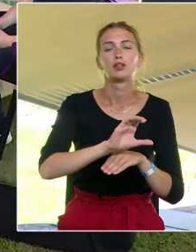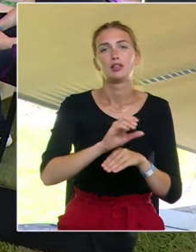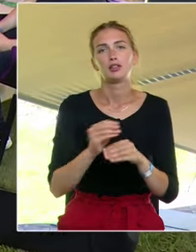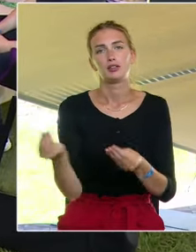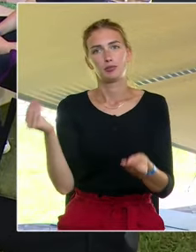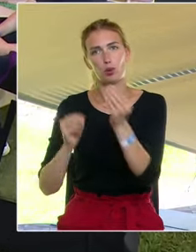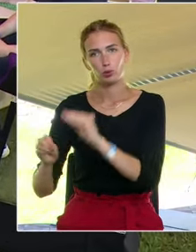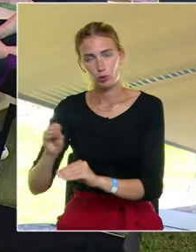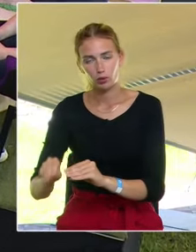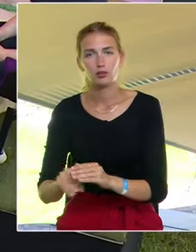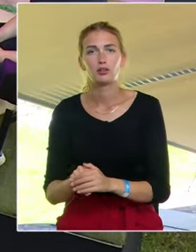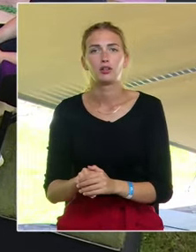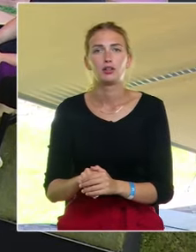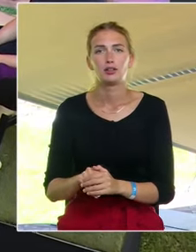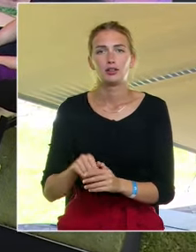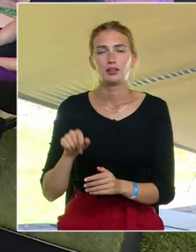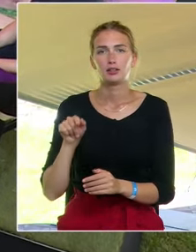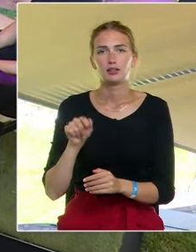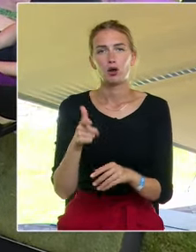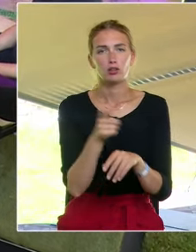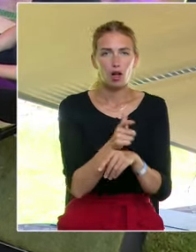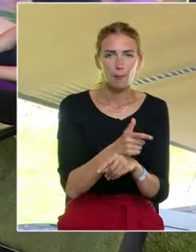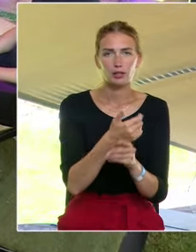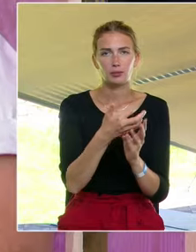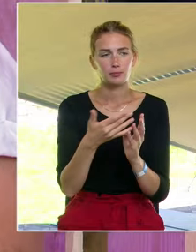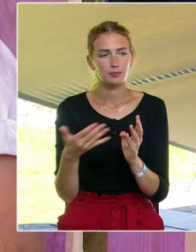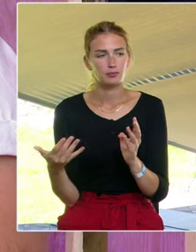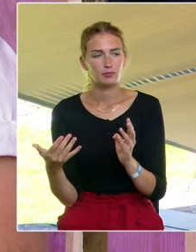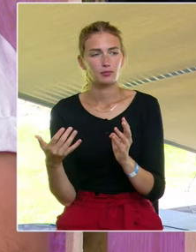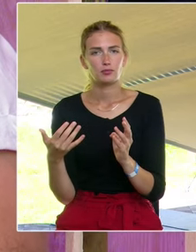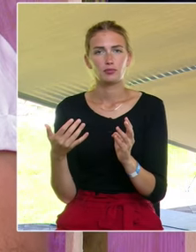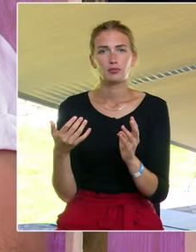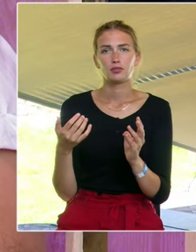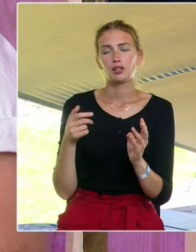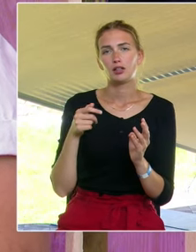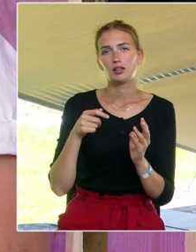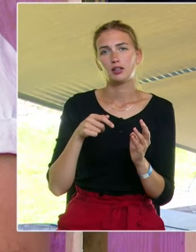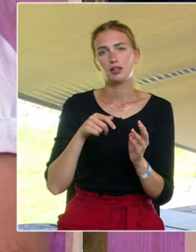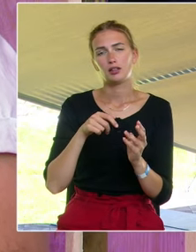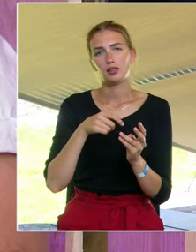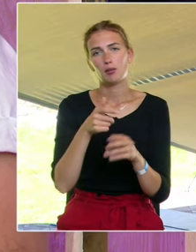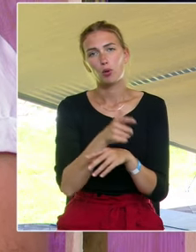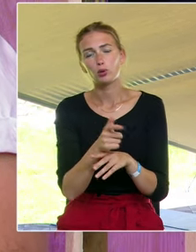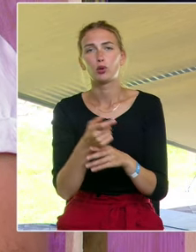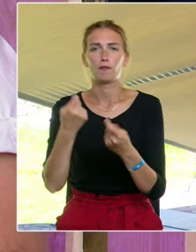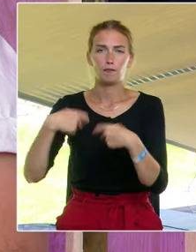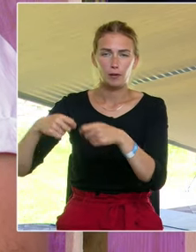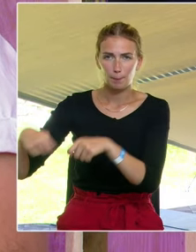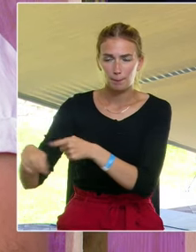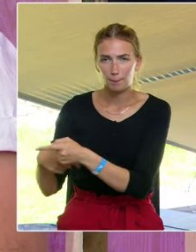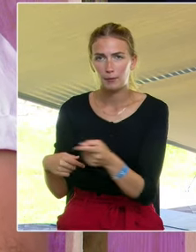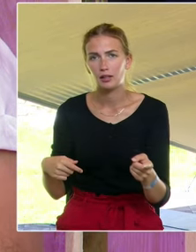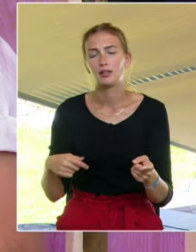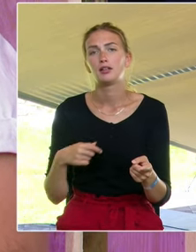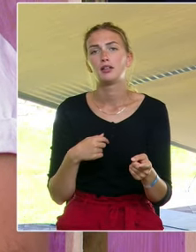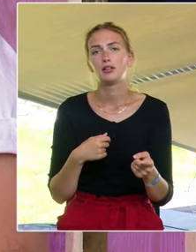production, digital arrived much earlier, cameras, etc., so brought down the cost, which meant the studio systems weren't really there to work.